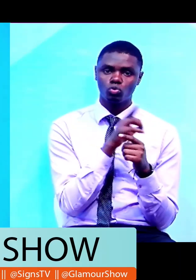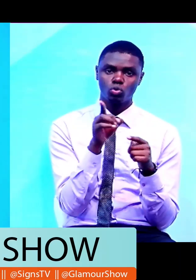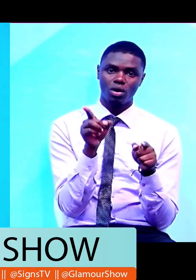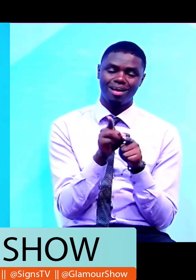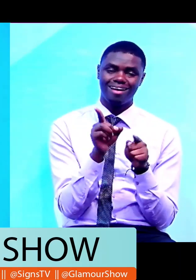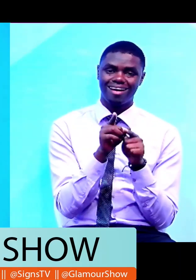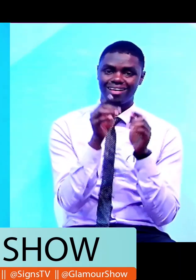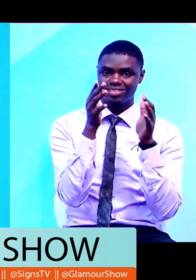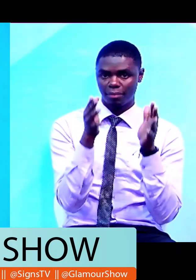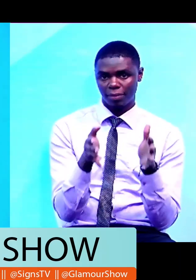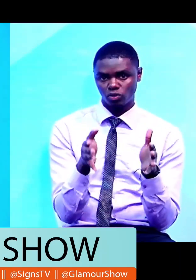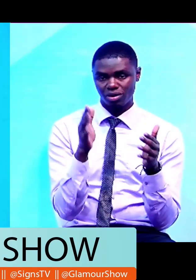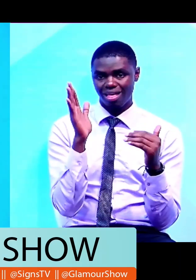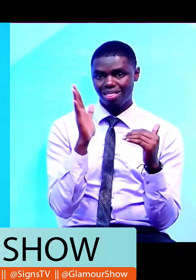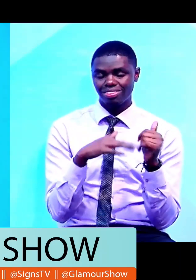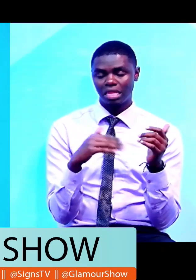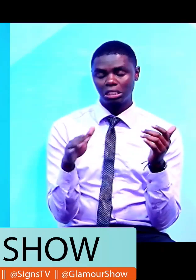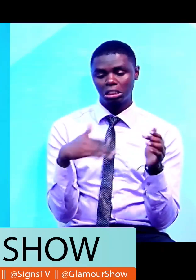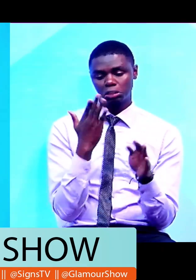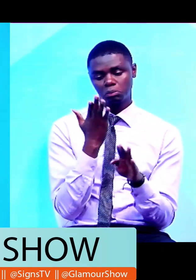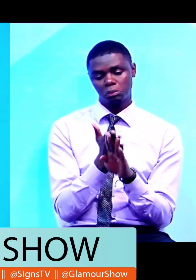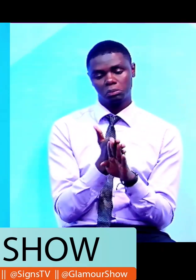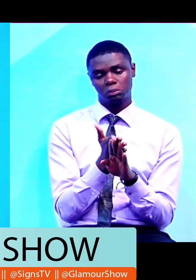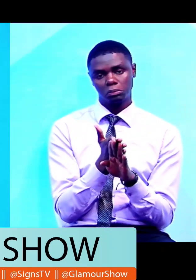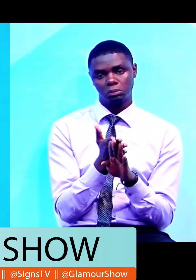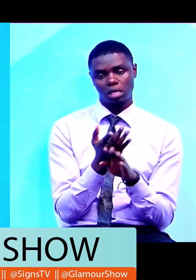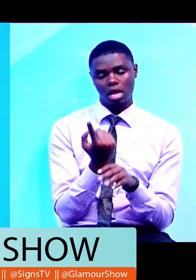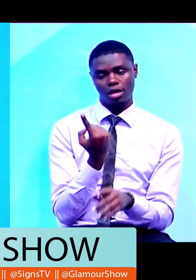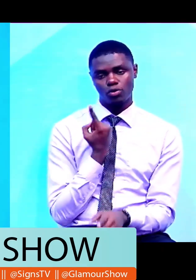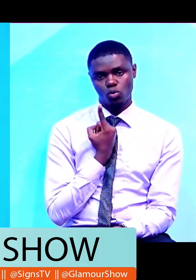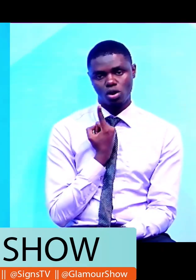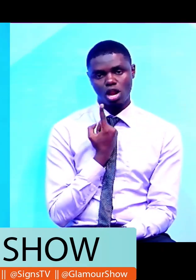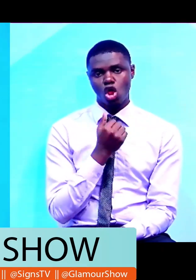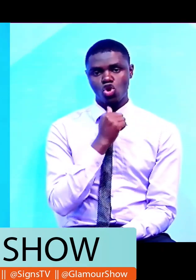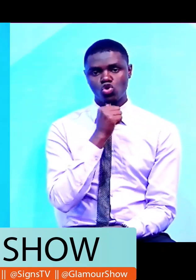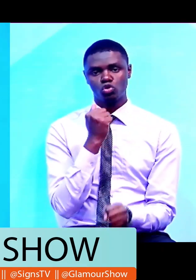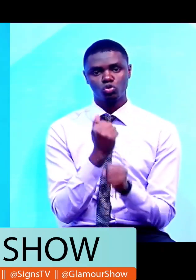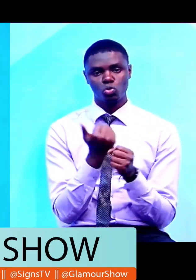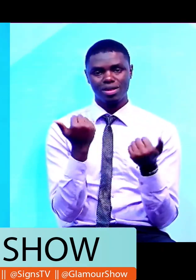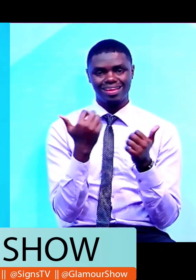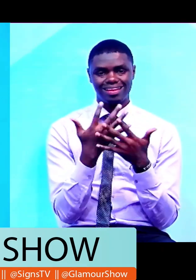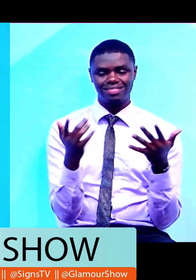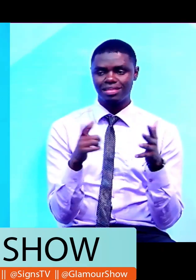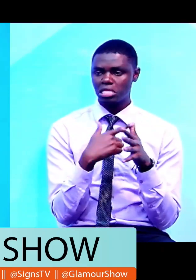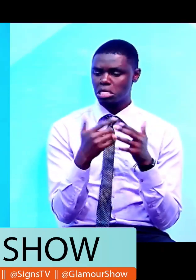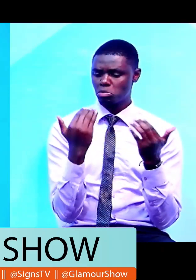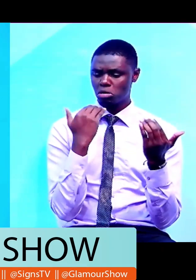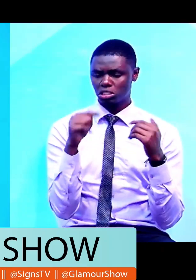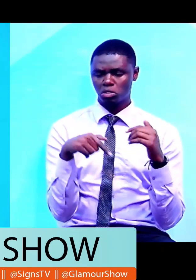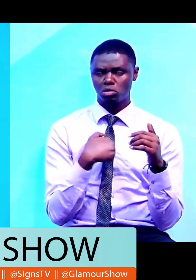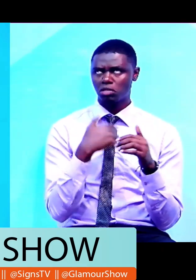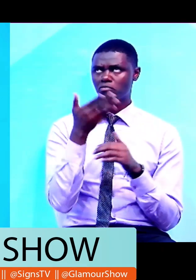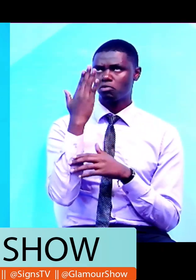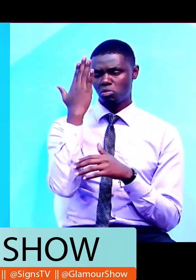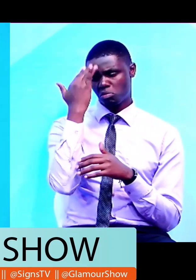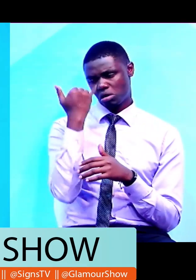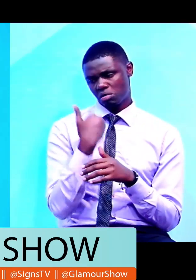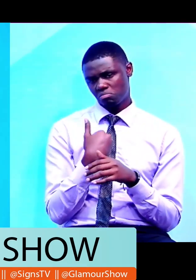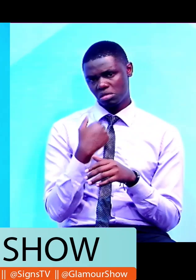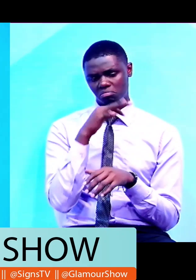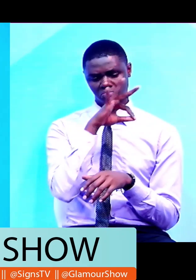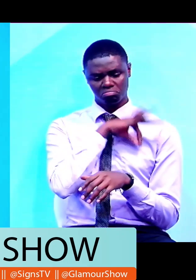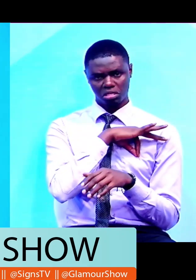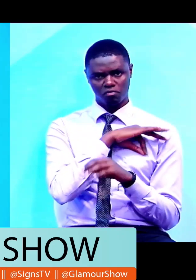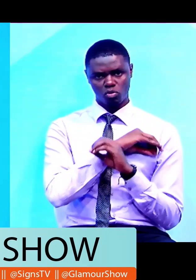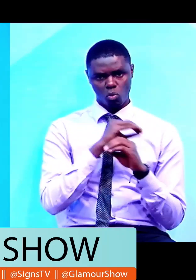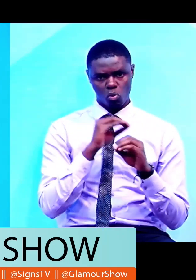a person than you just sitting there idle, not doing anything and asking yourself, God, why am I not getting what I